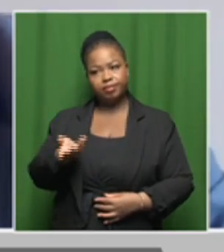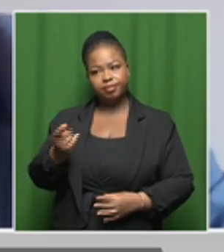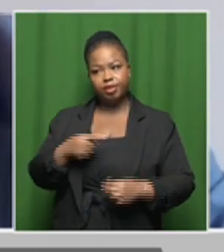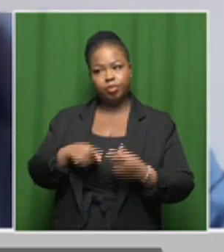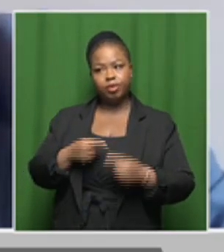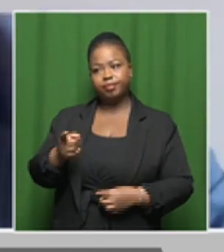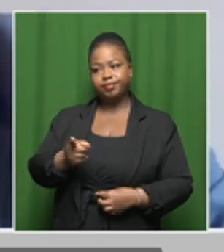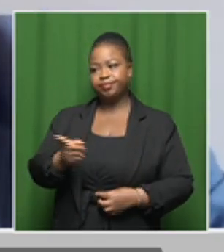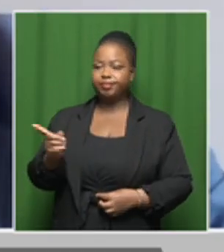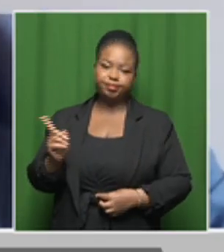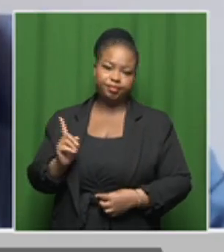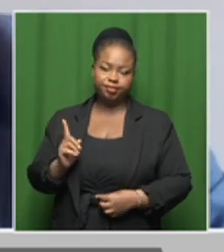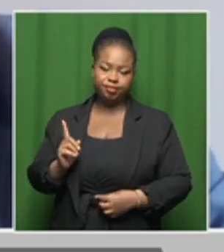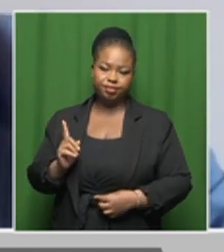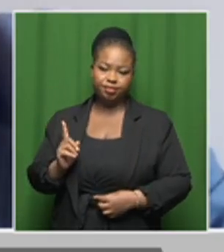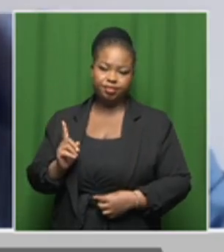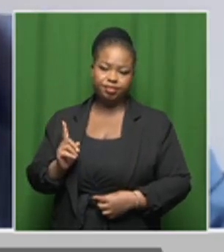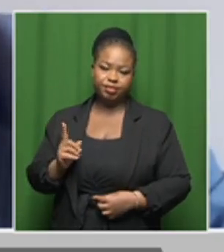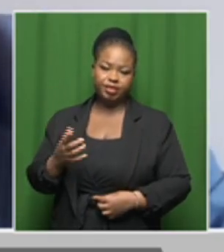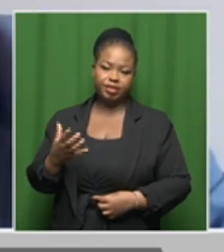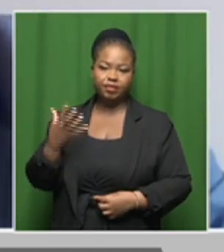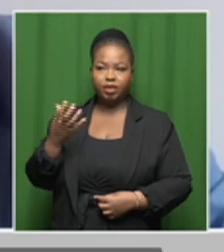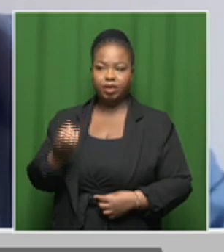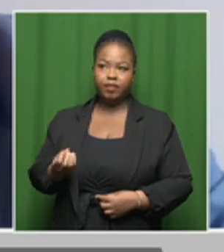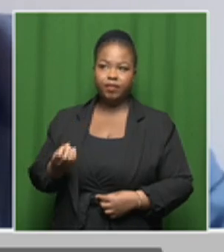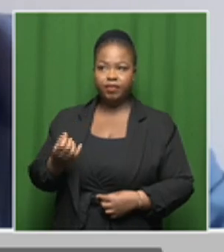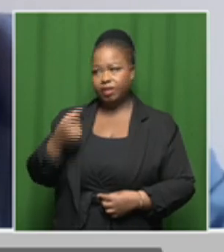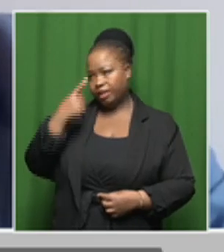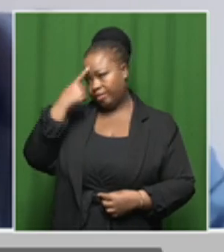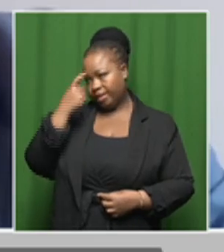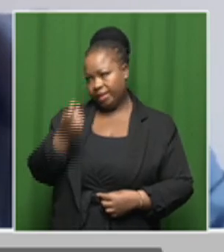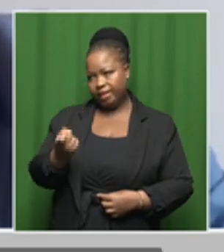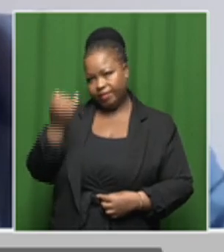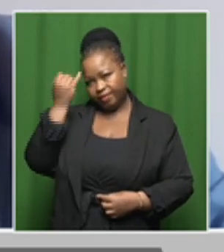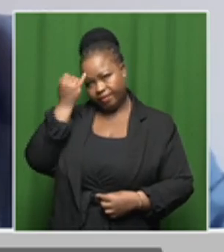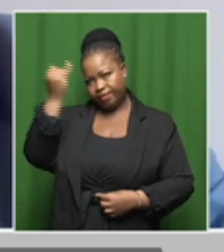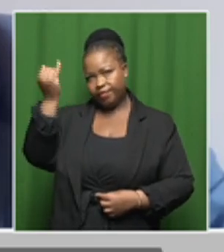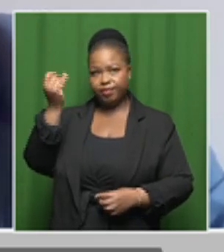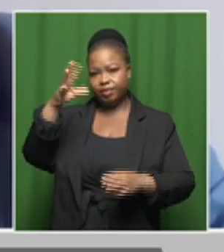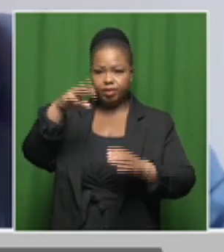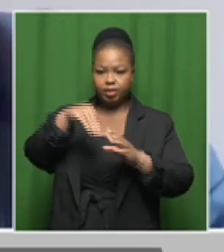them that they have an illusion of inclusion